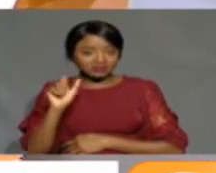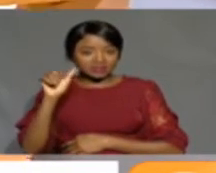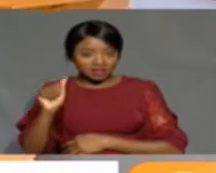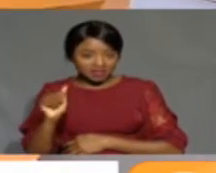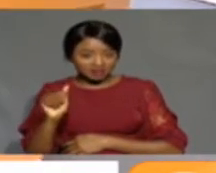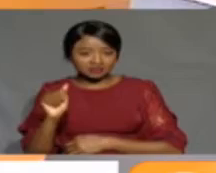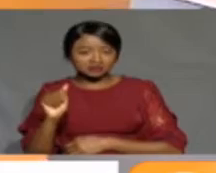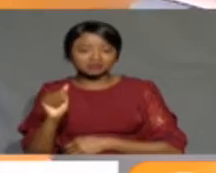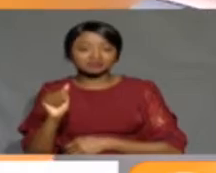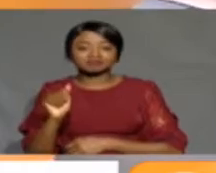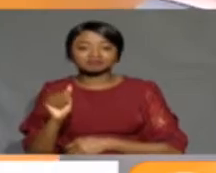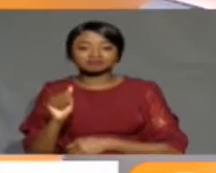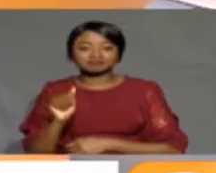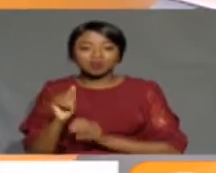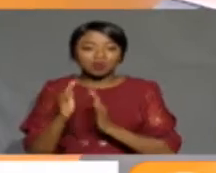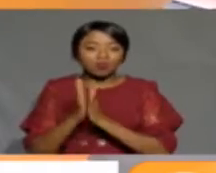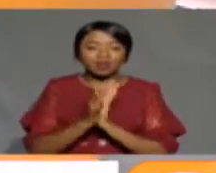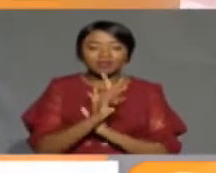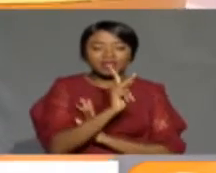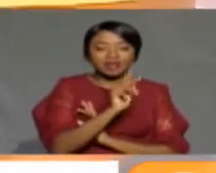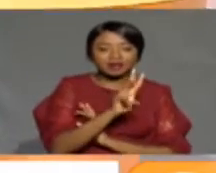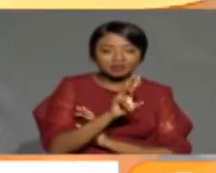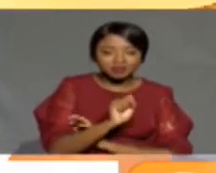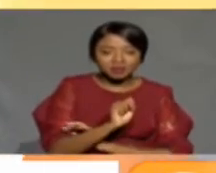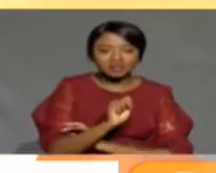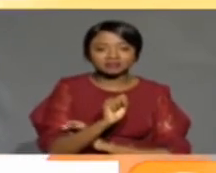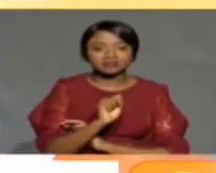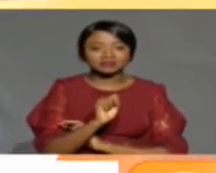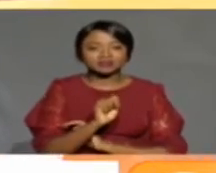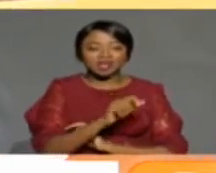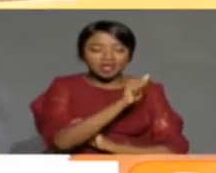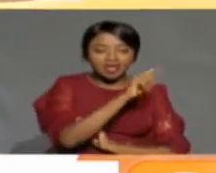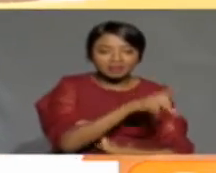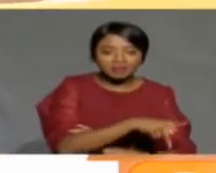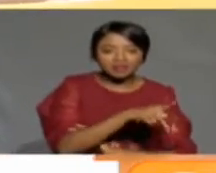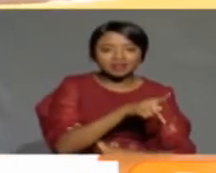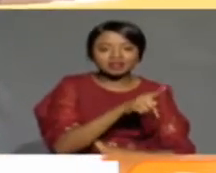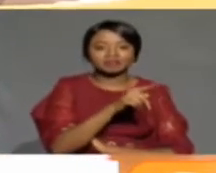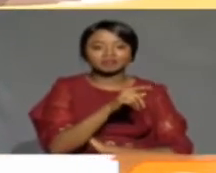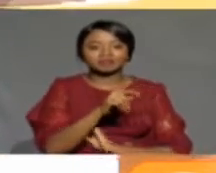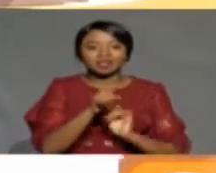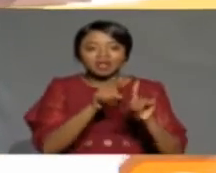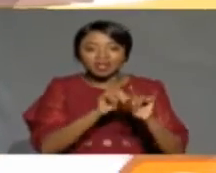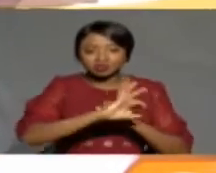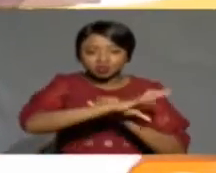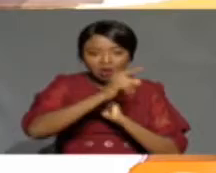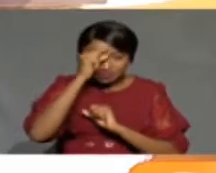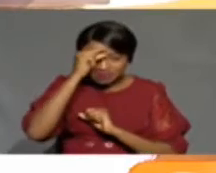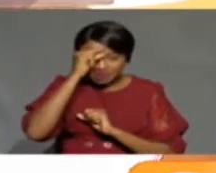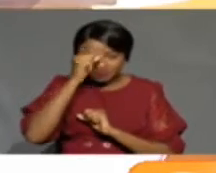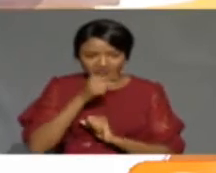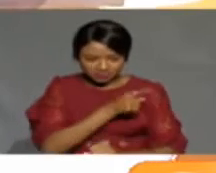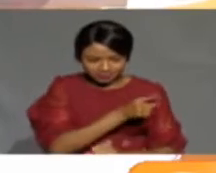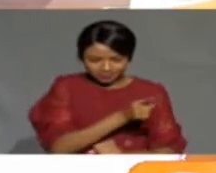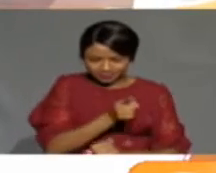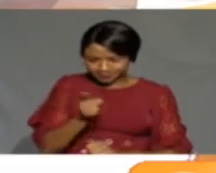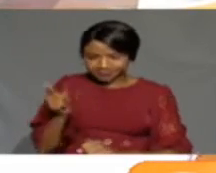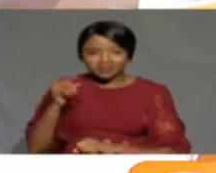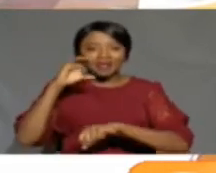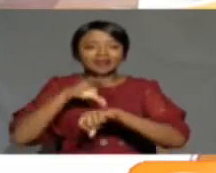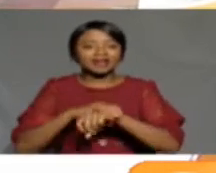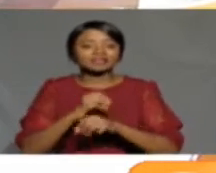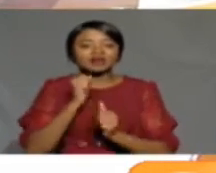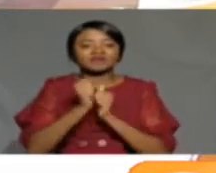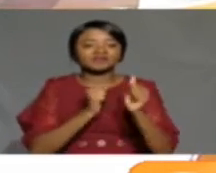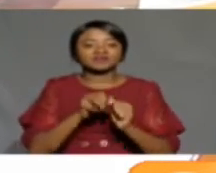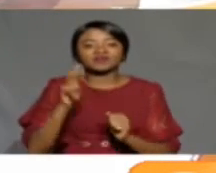Enforcement Unit, which has got KWS administration, mm-hmm. AP, and also the county government, only receives about